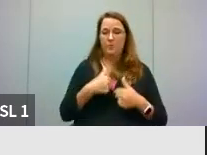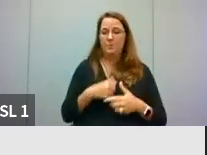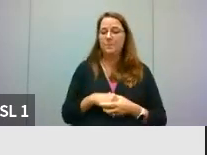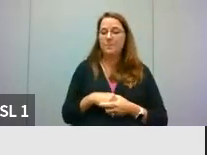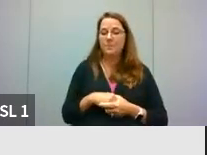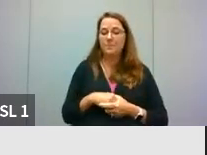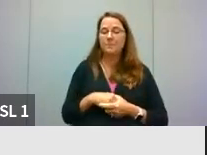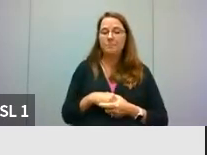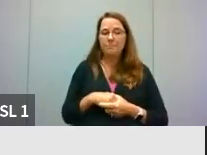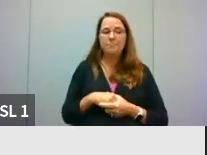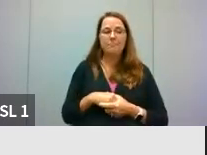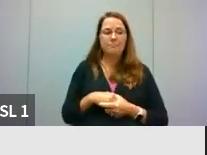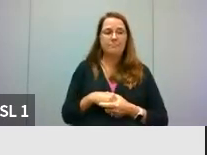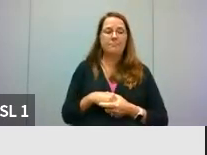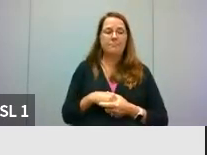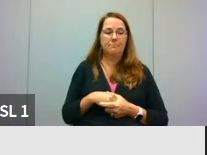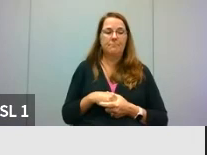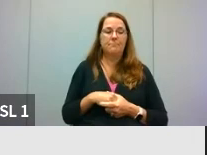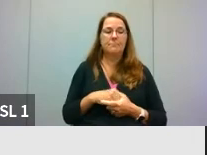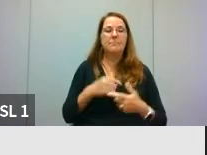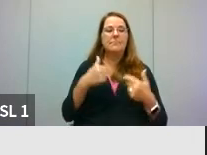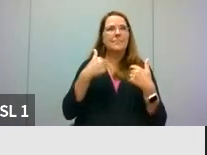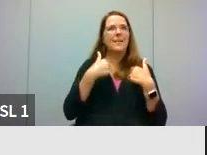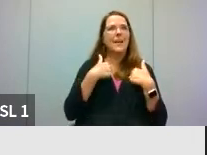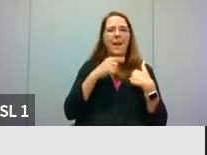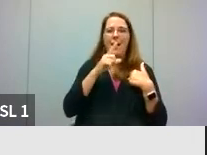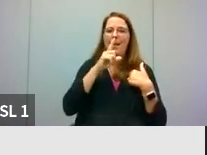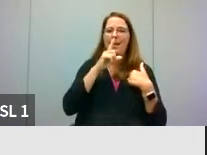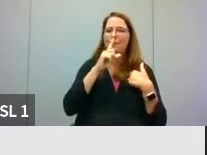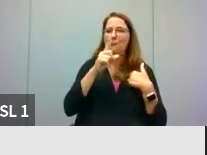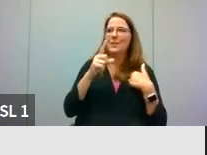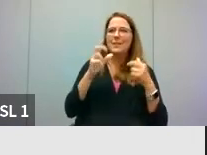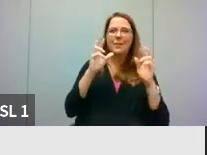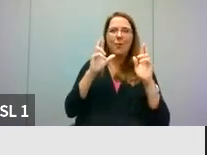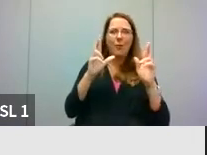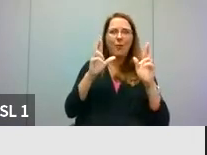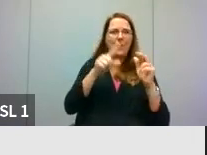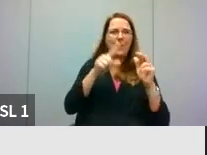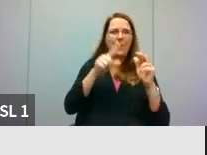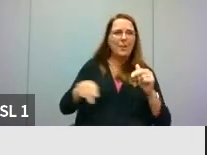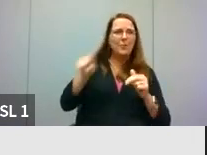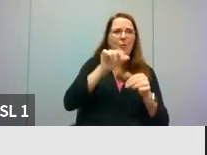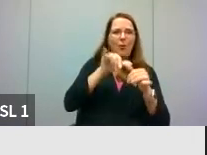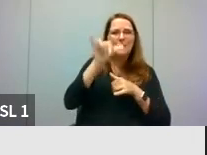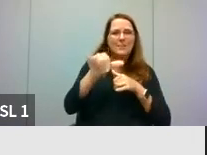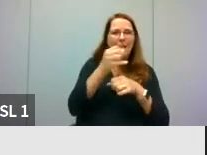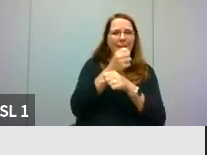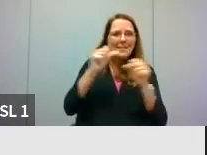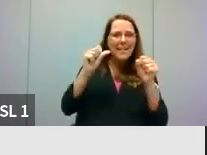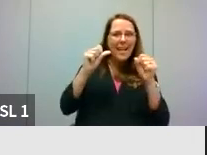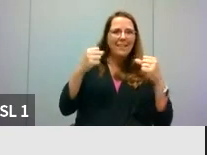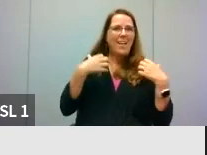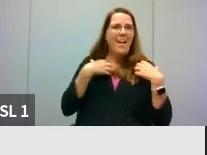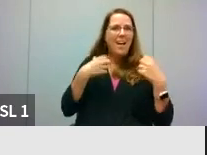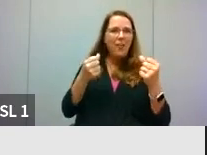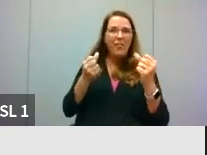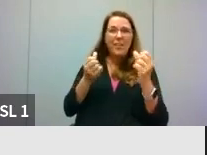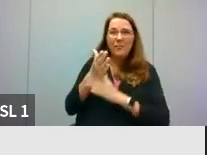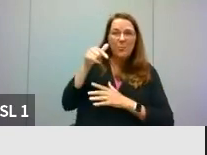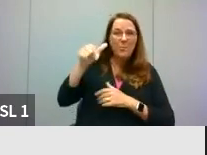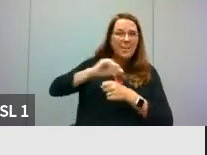you know, I just really hope that everyone has stayed safe and healthy through all of this pandemic. First